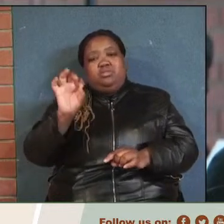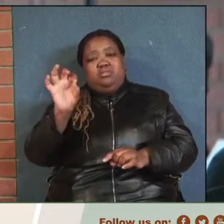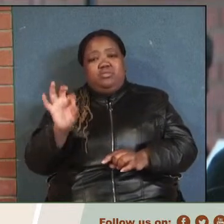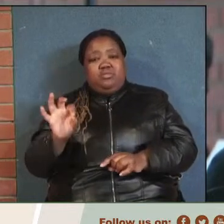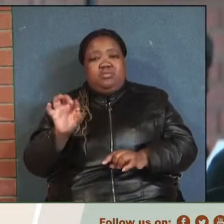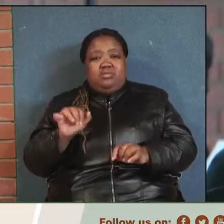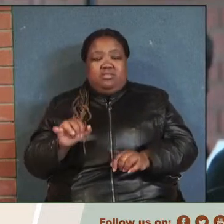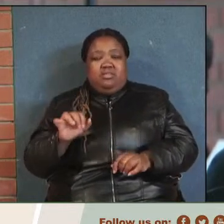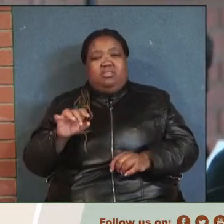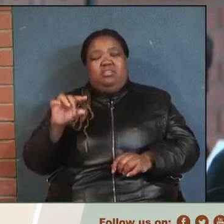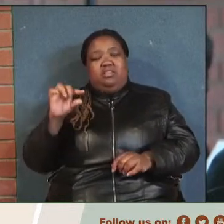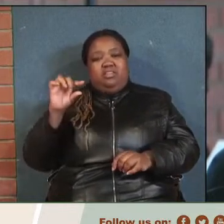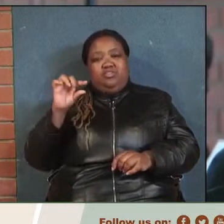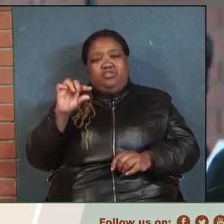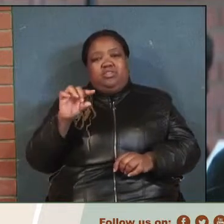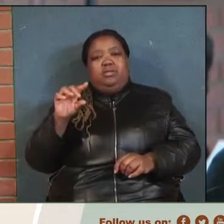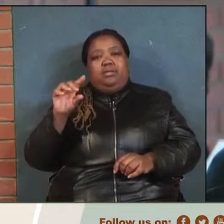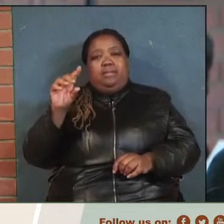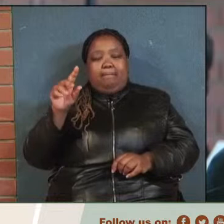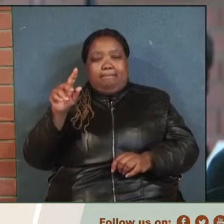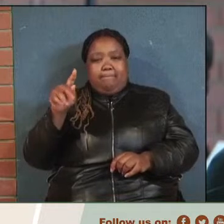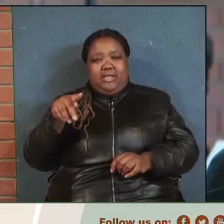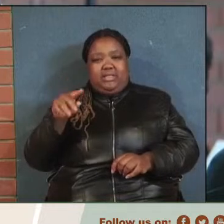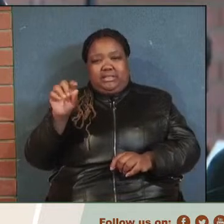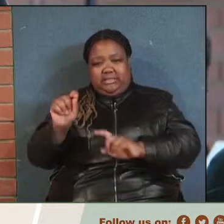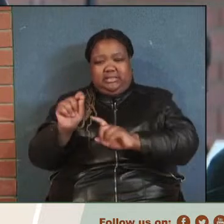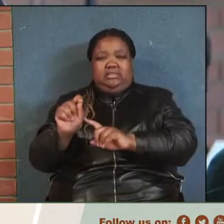availability of the GPT transversal services.